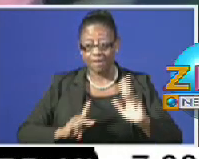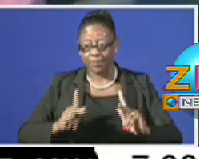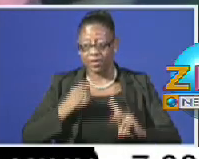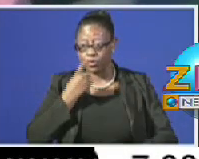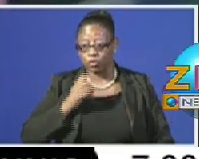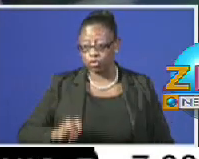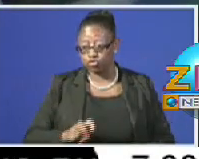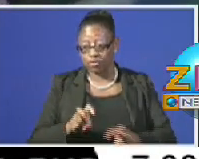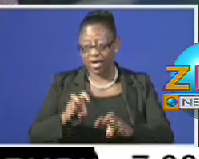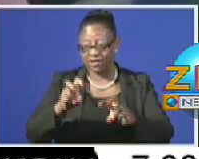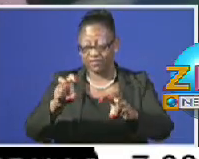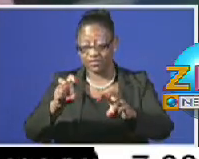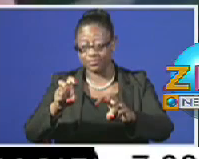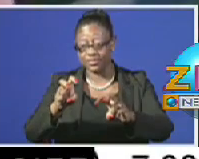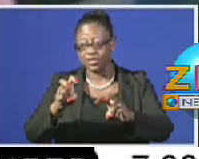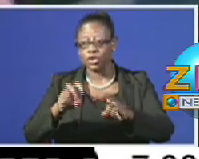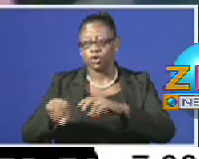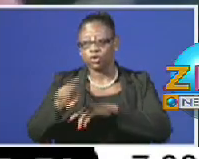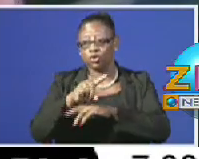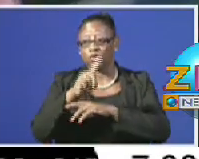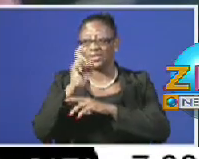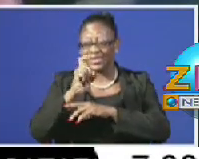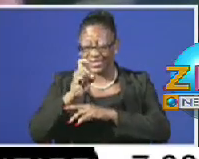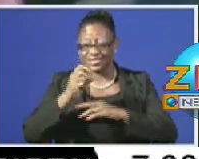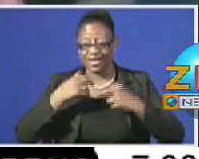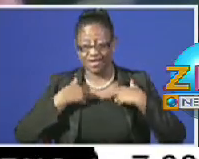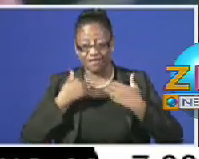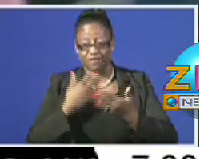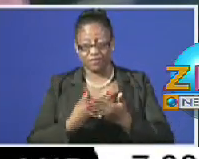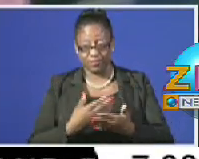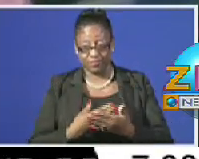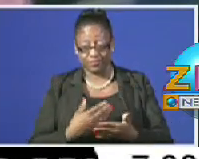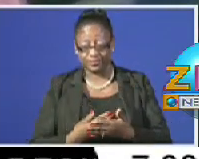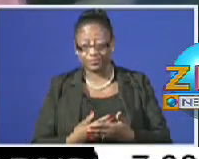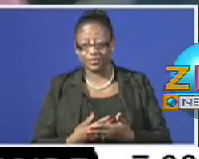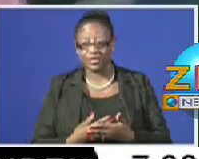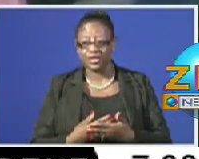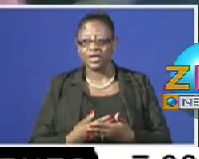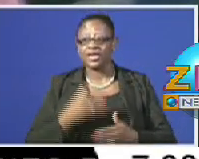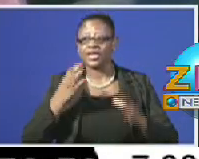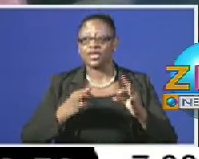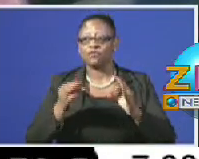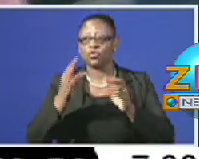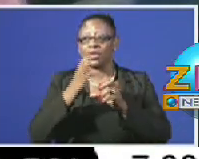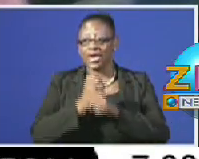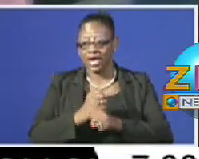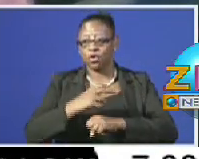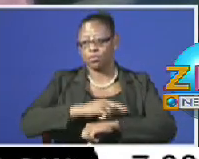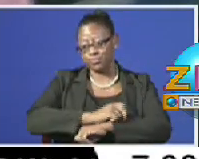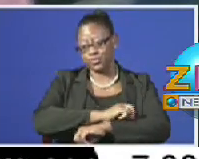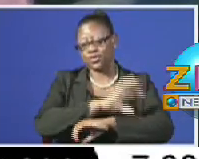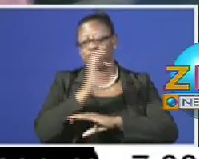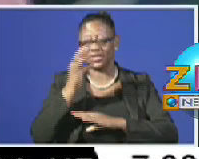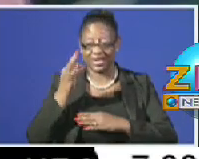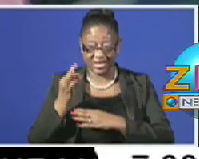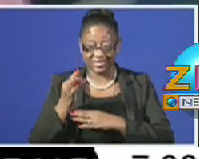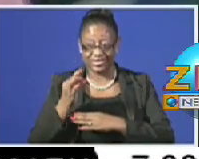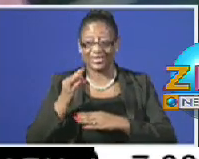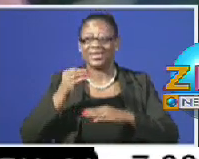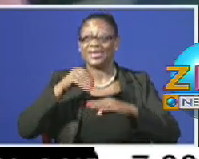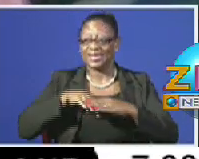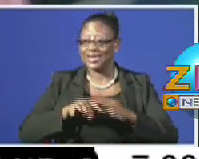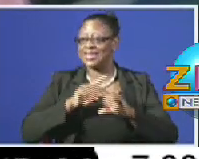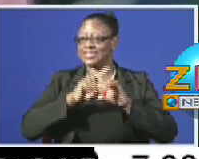abroad, to have sufficient funds in the event you are tested positive in that particular